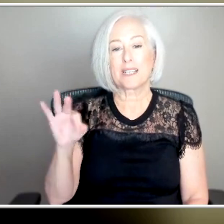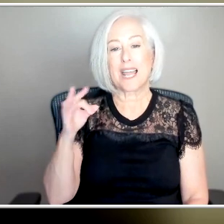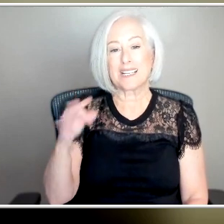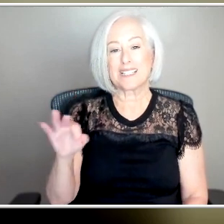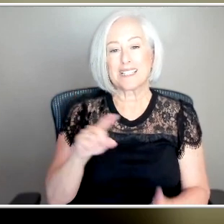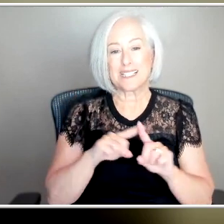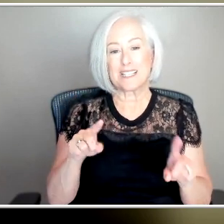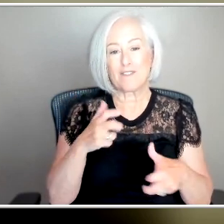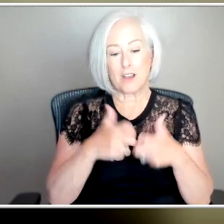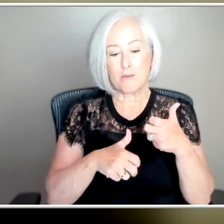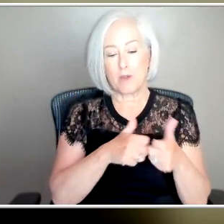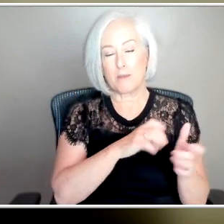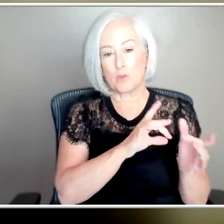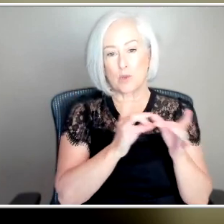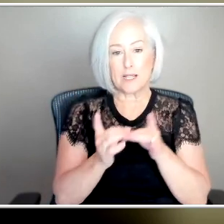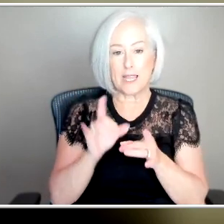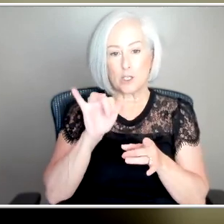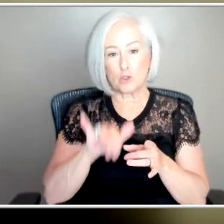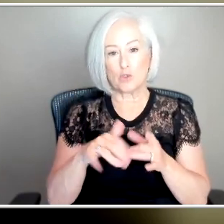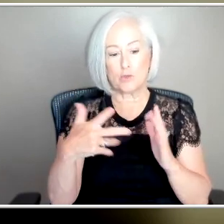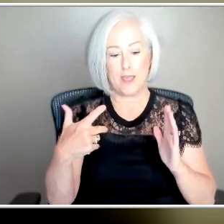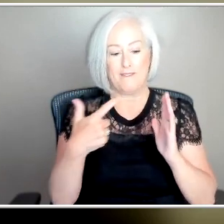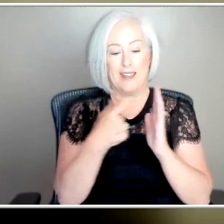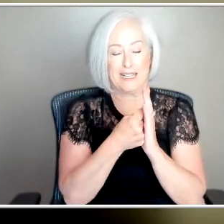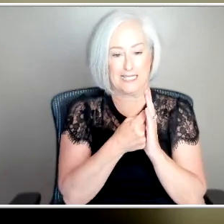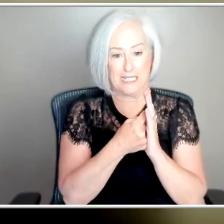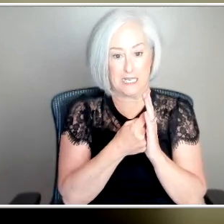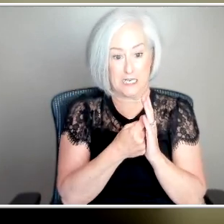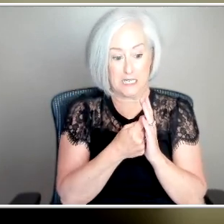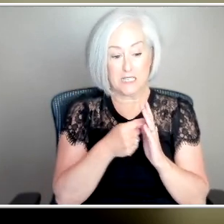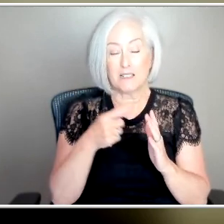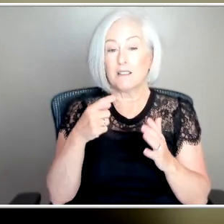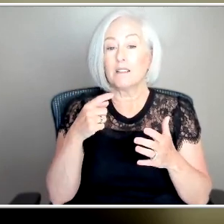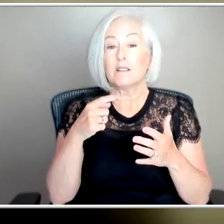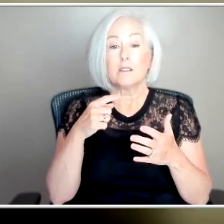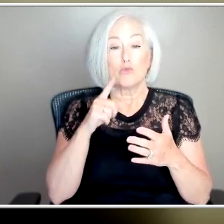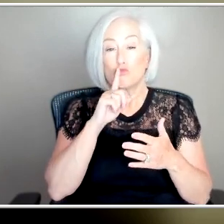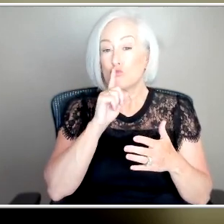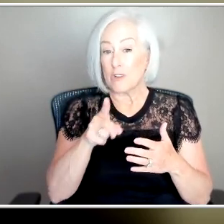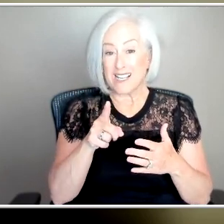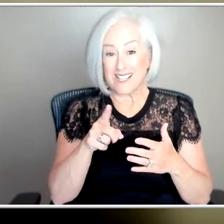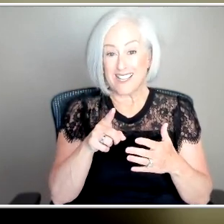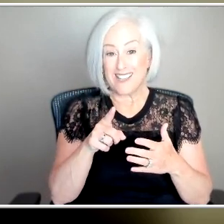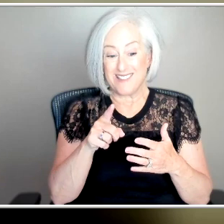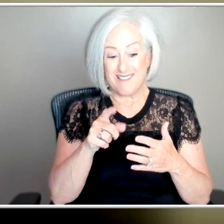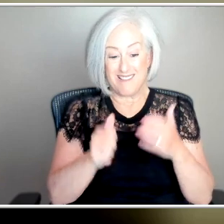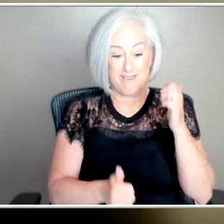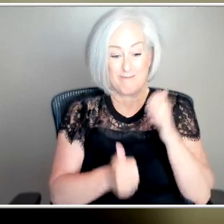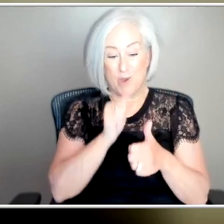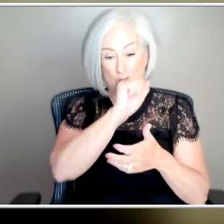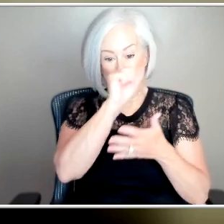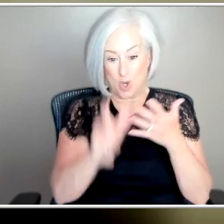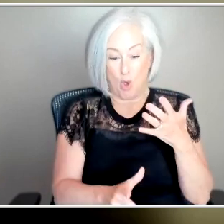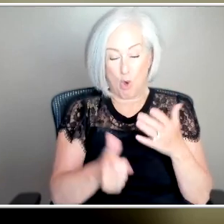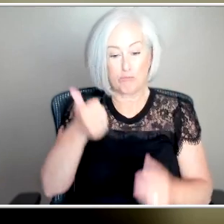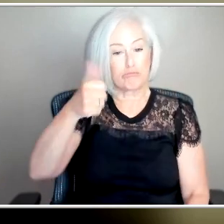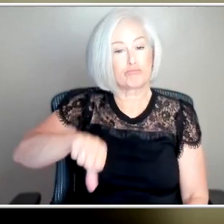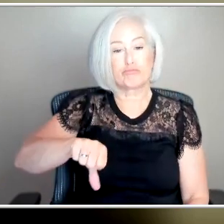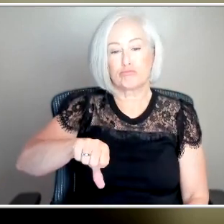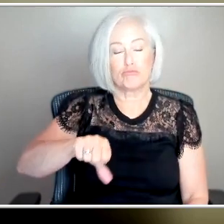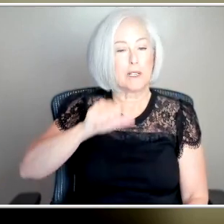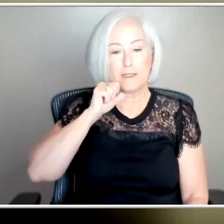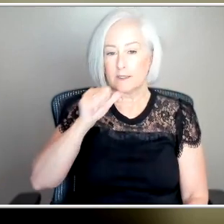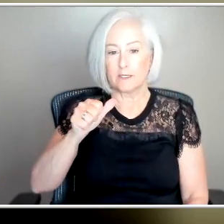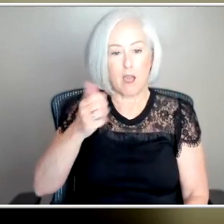that had been associated with them. And what they did was they rejected really most all of those things. There were a couple that there wasn't